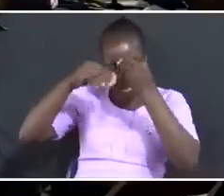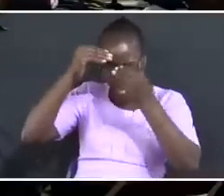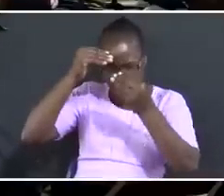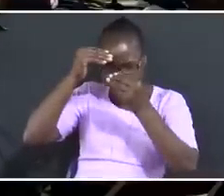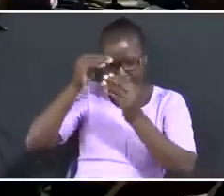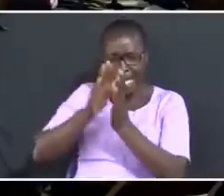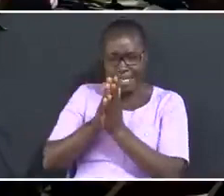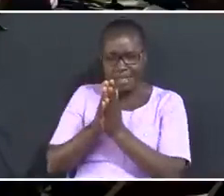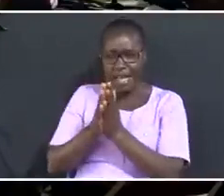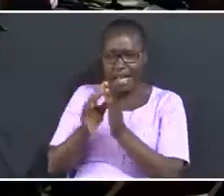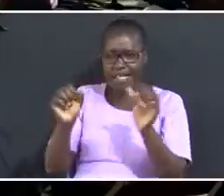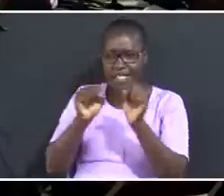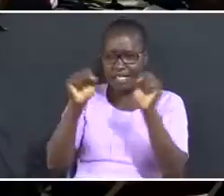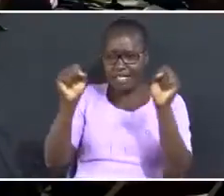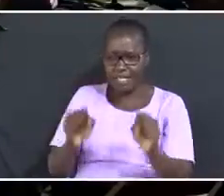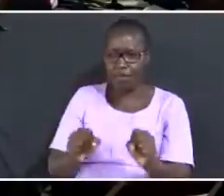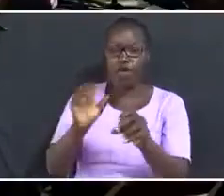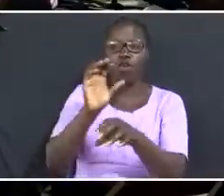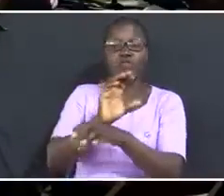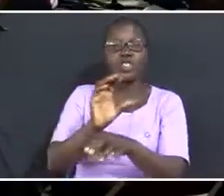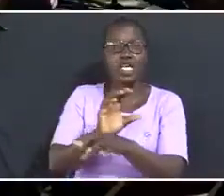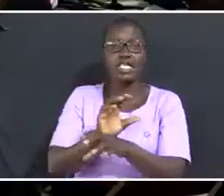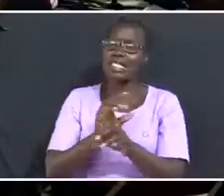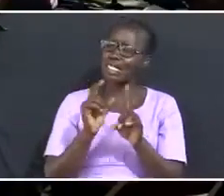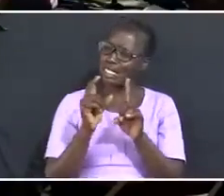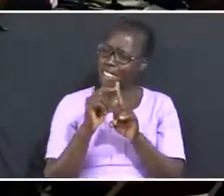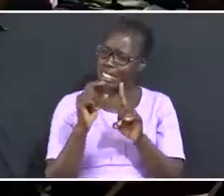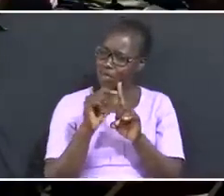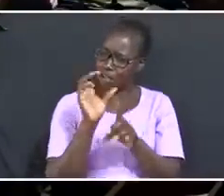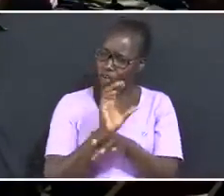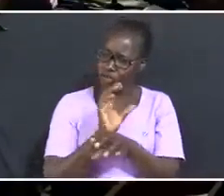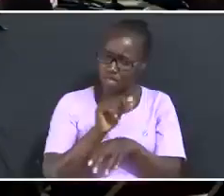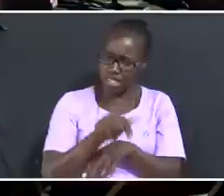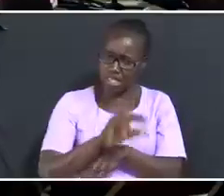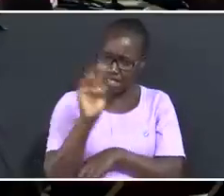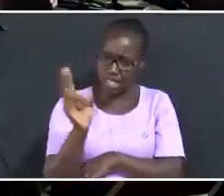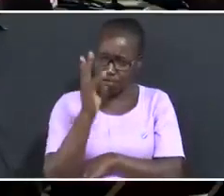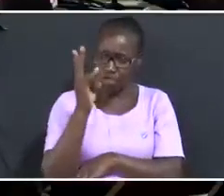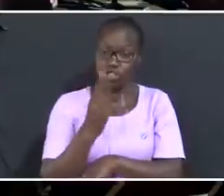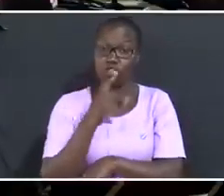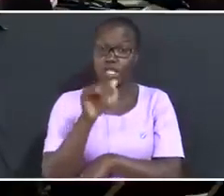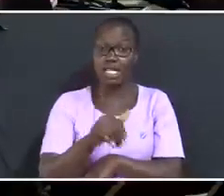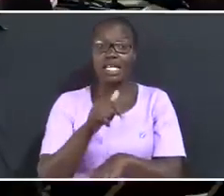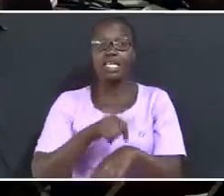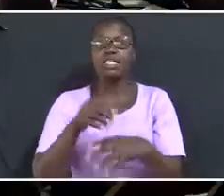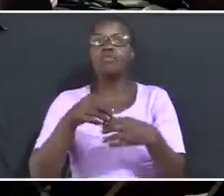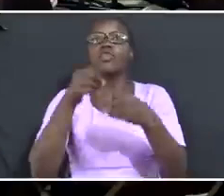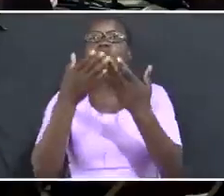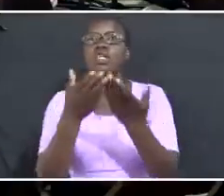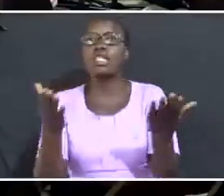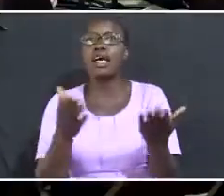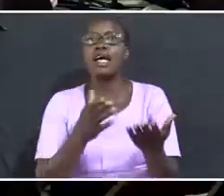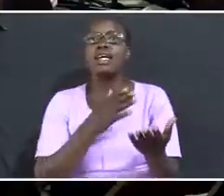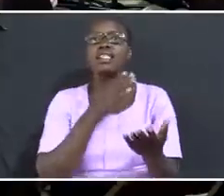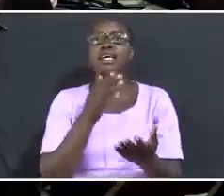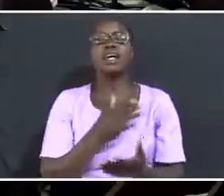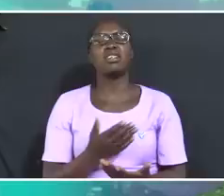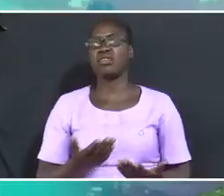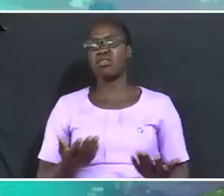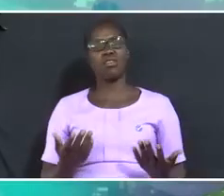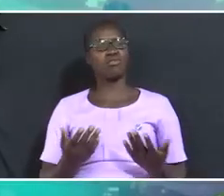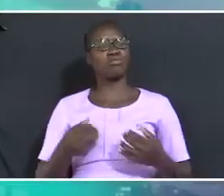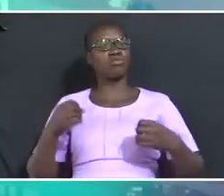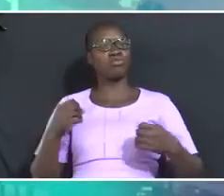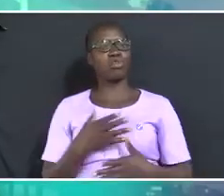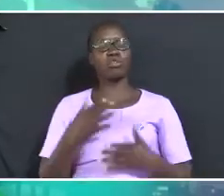church, the streets of this church, so that when they go out there, they are not attracted by